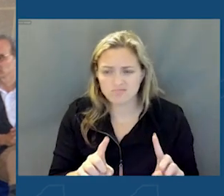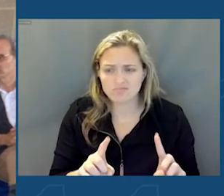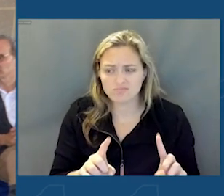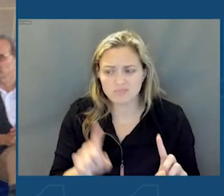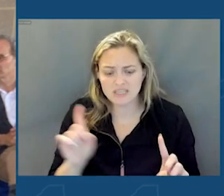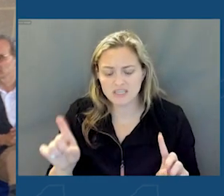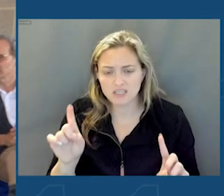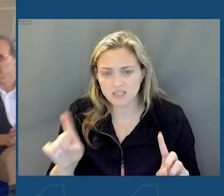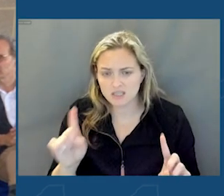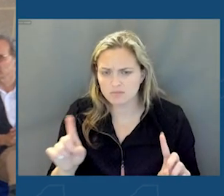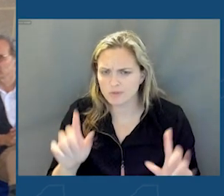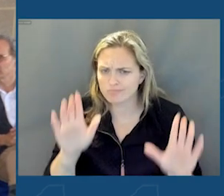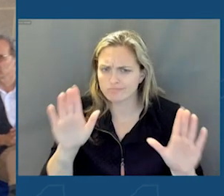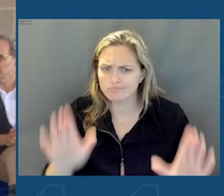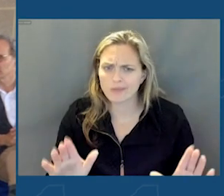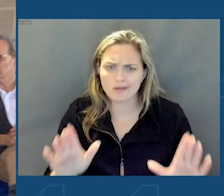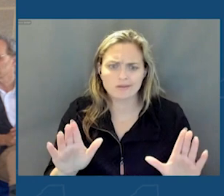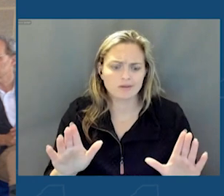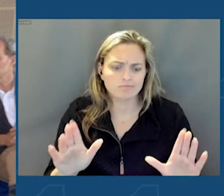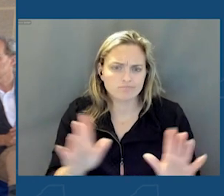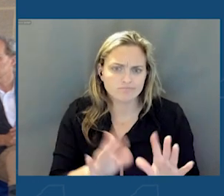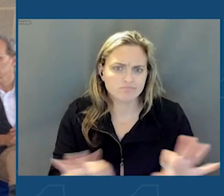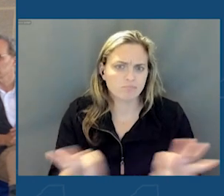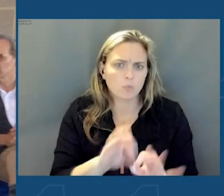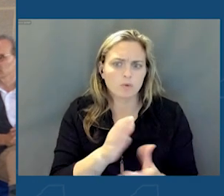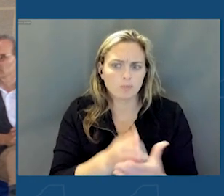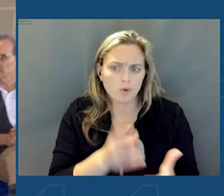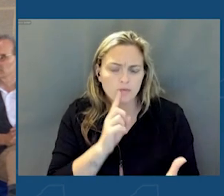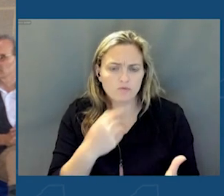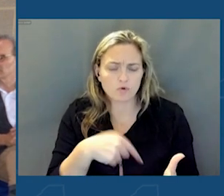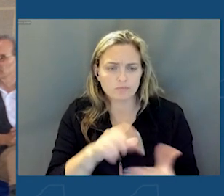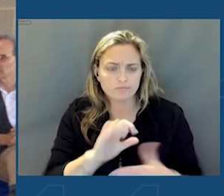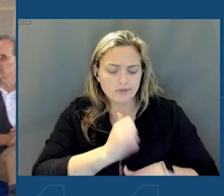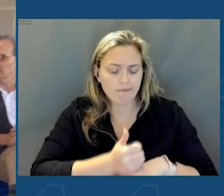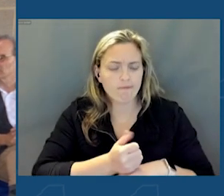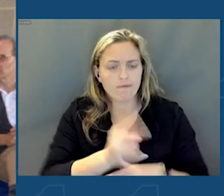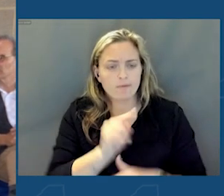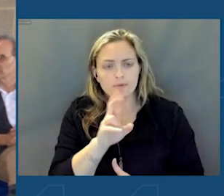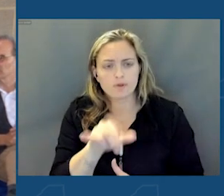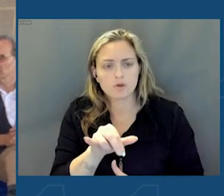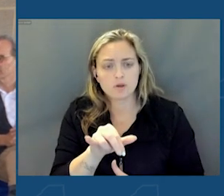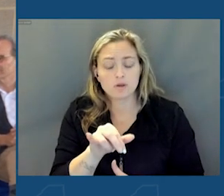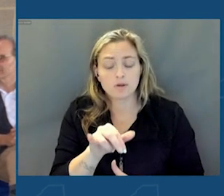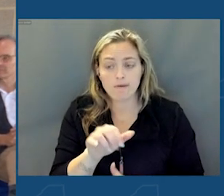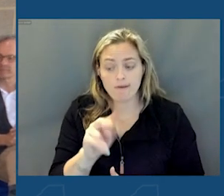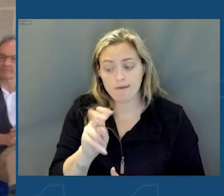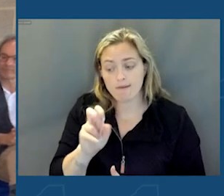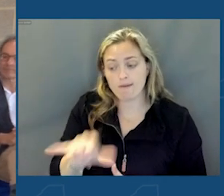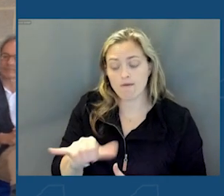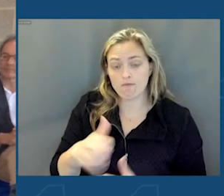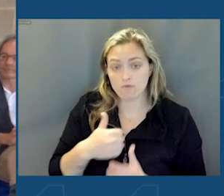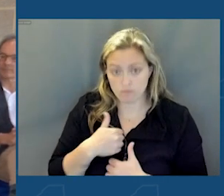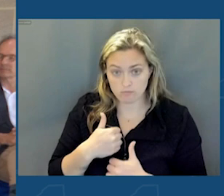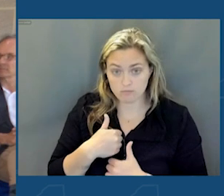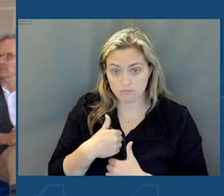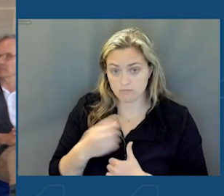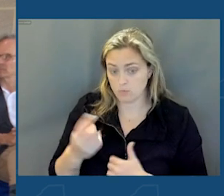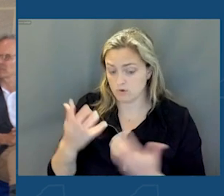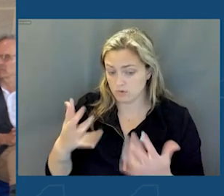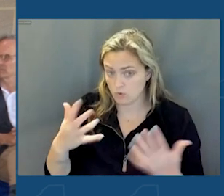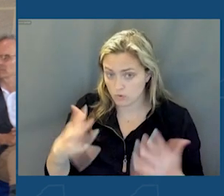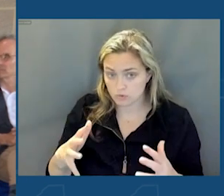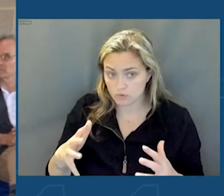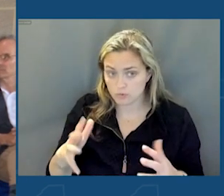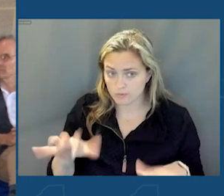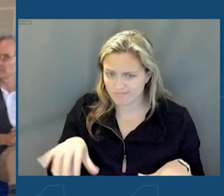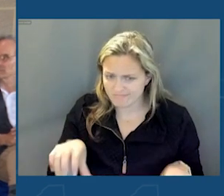been a tremendous asset to the cemetery. That a Navy veteran, one who was also an undertaker,